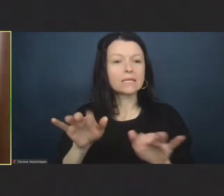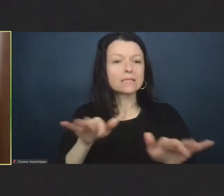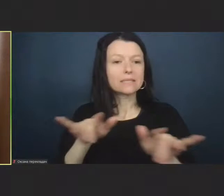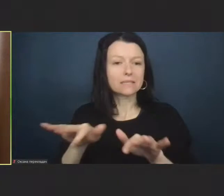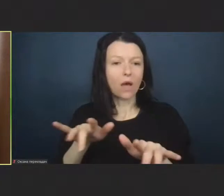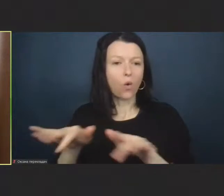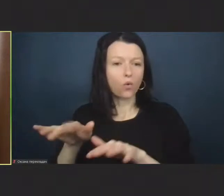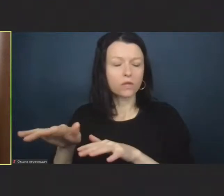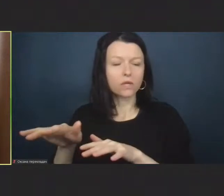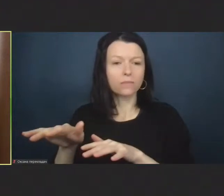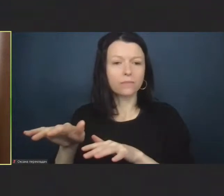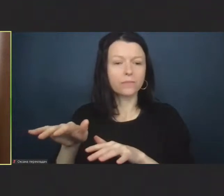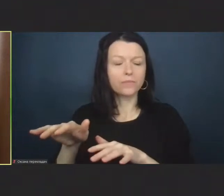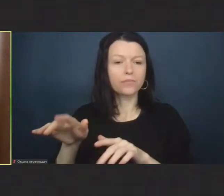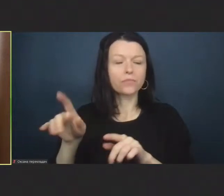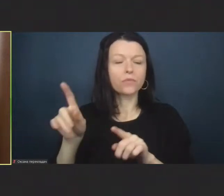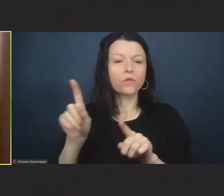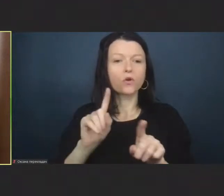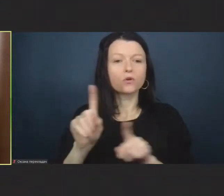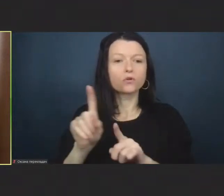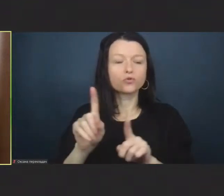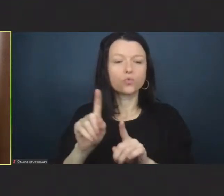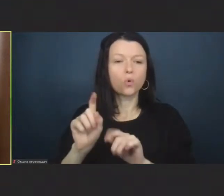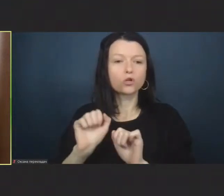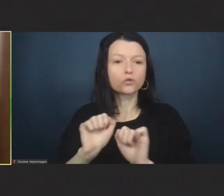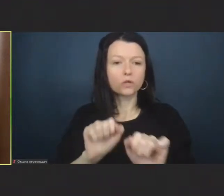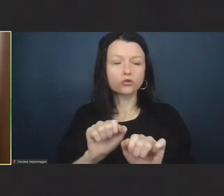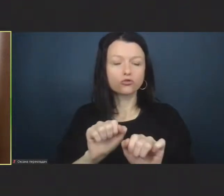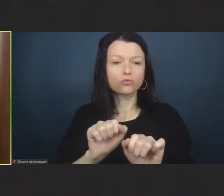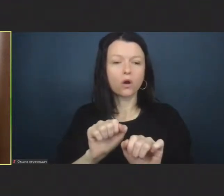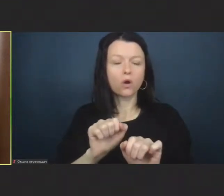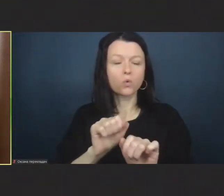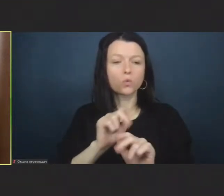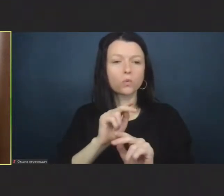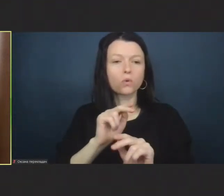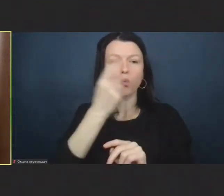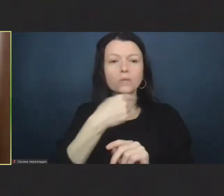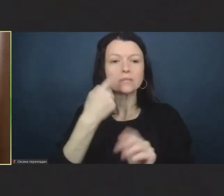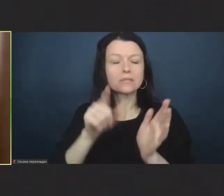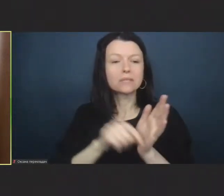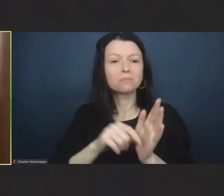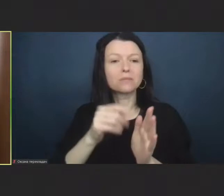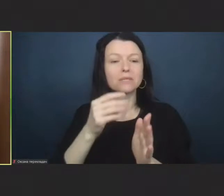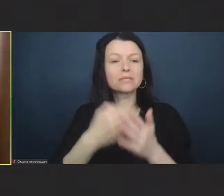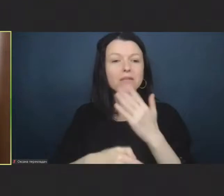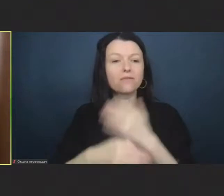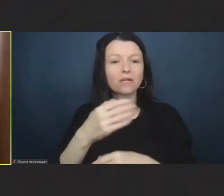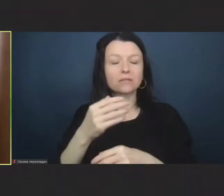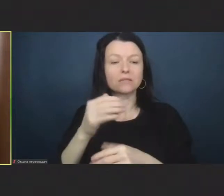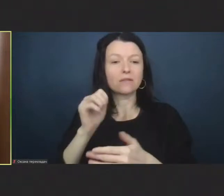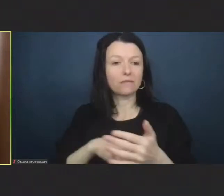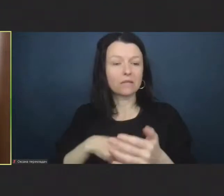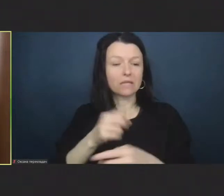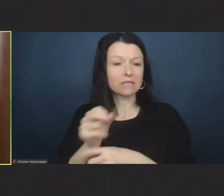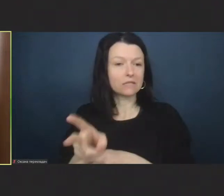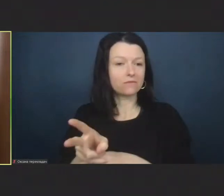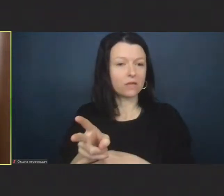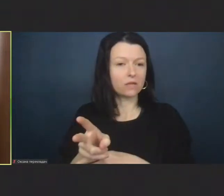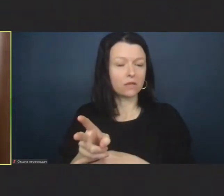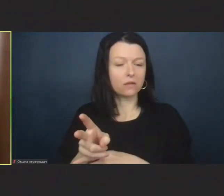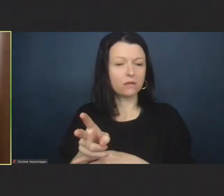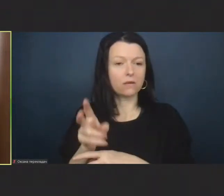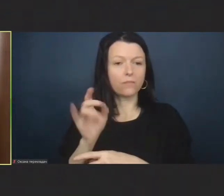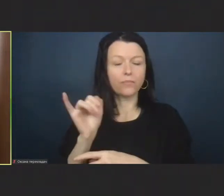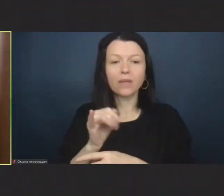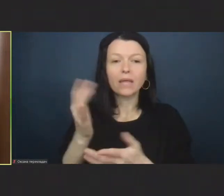included into the national legislation to the effect that persons with